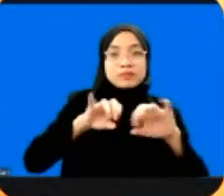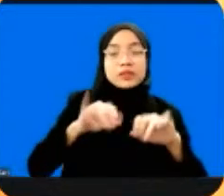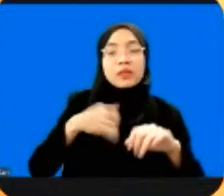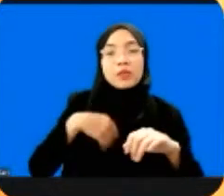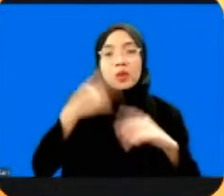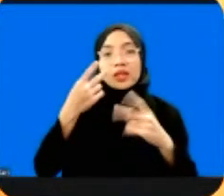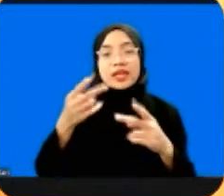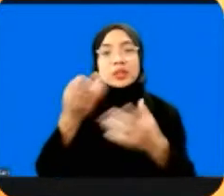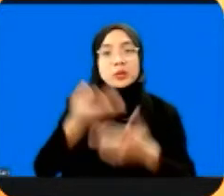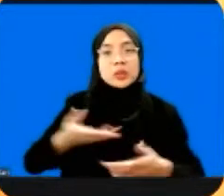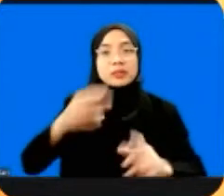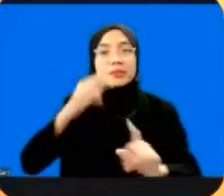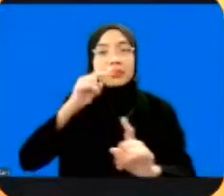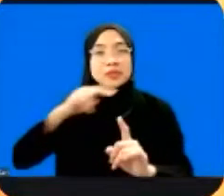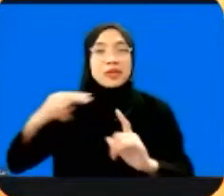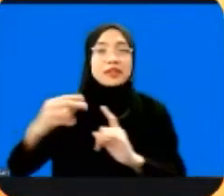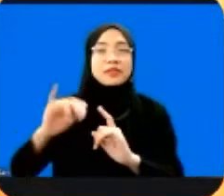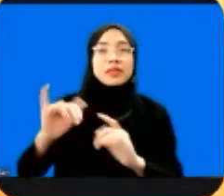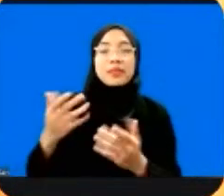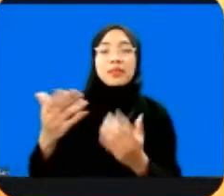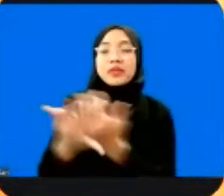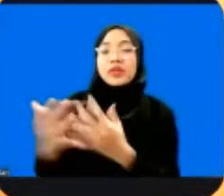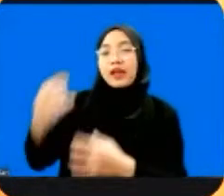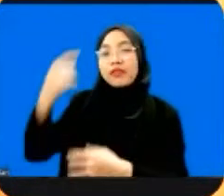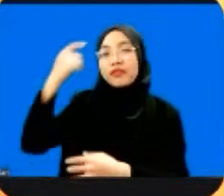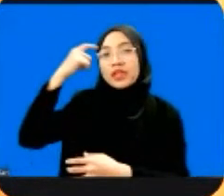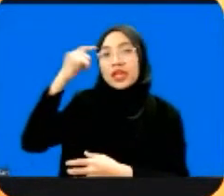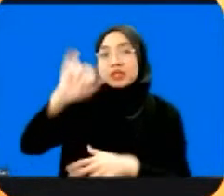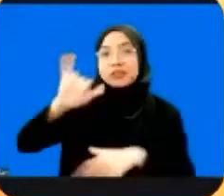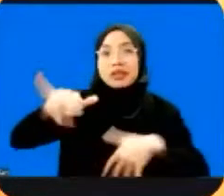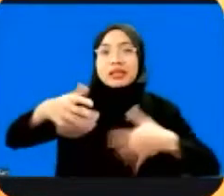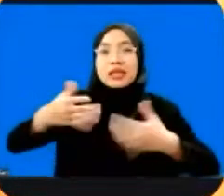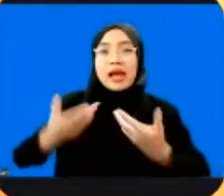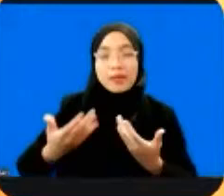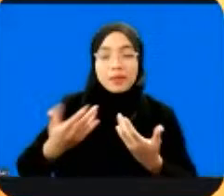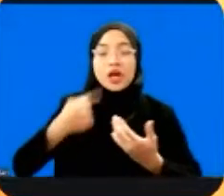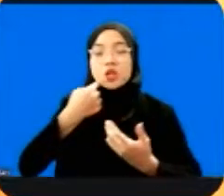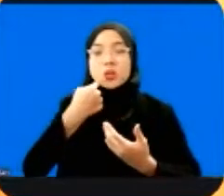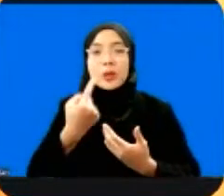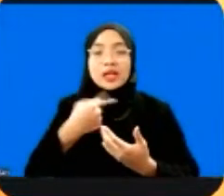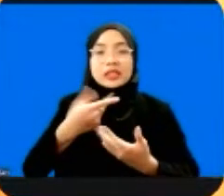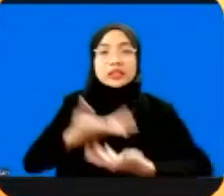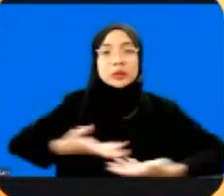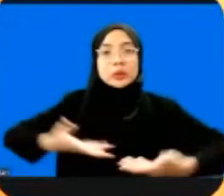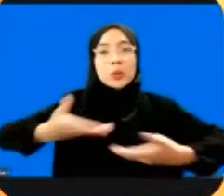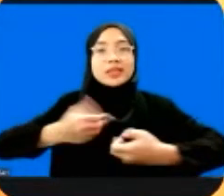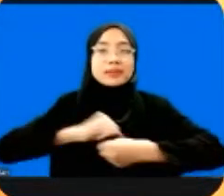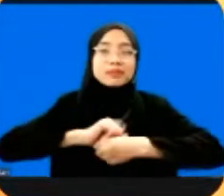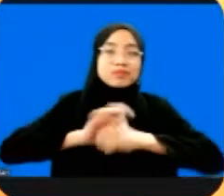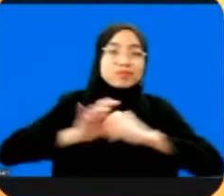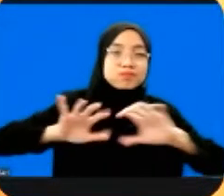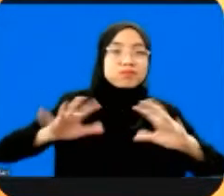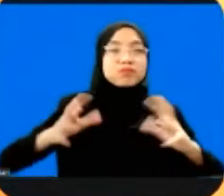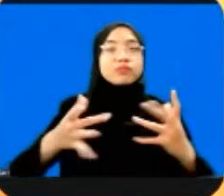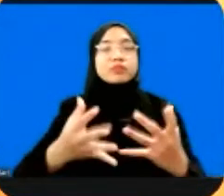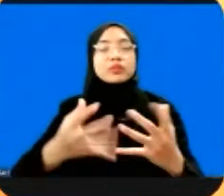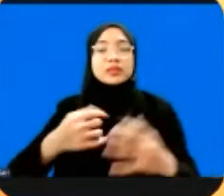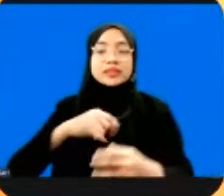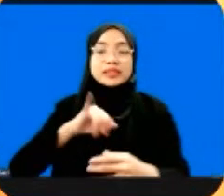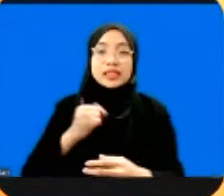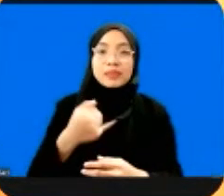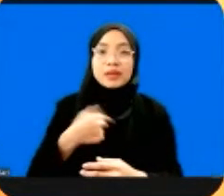this pandemic issue. And also we made some